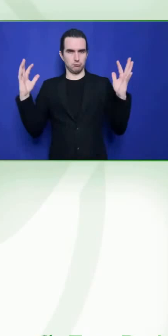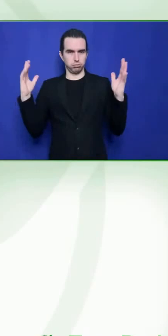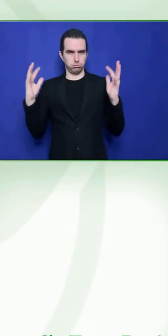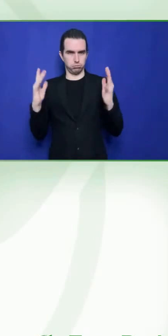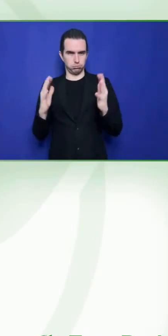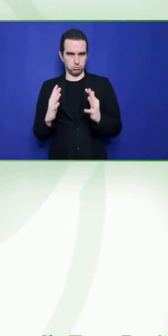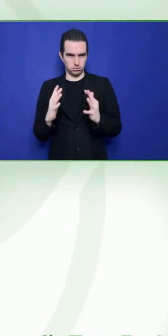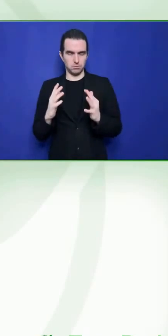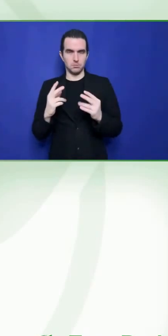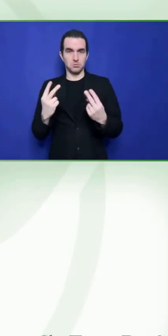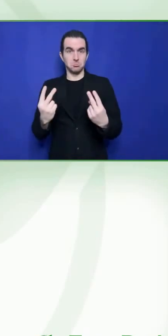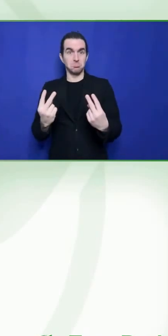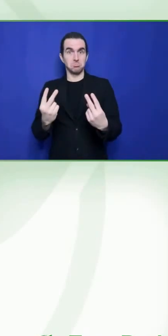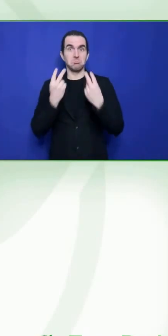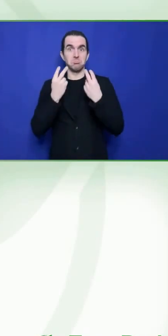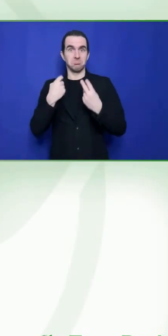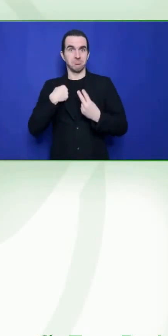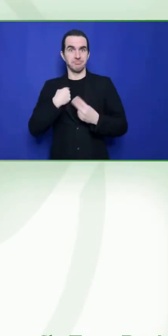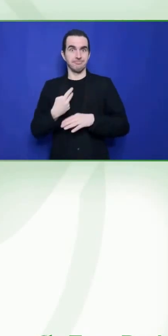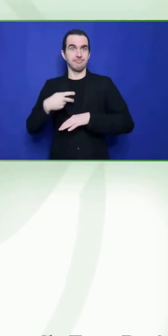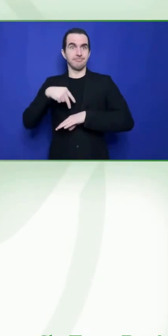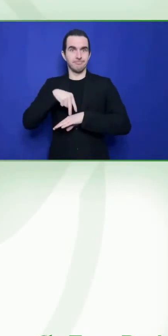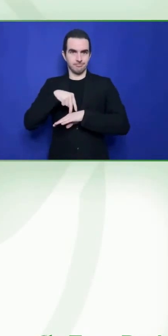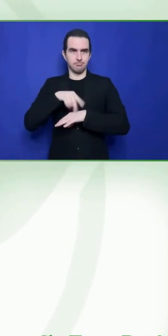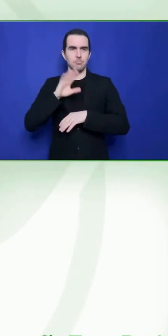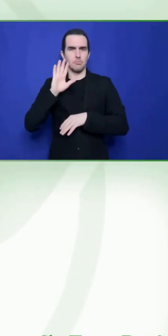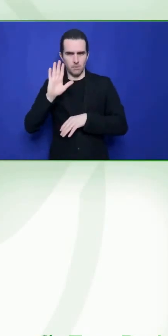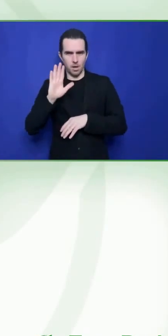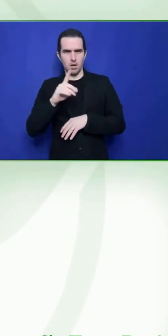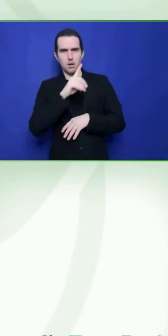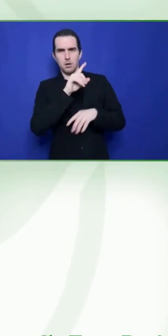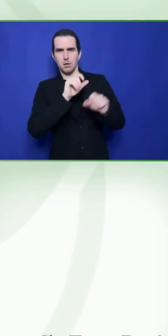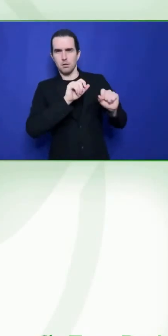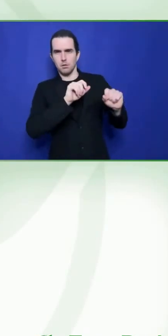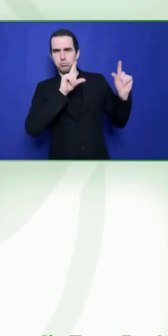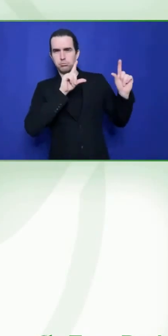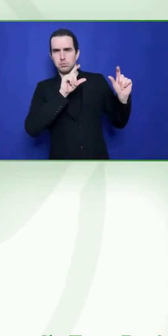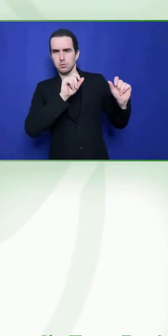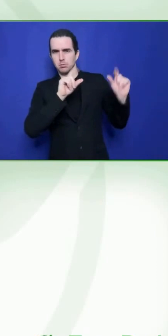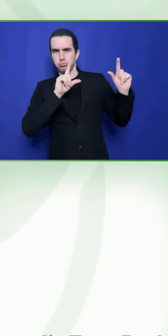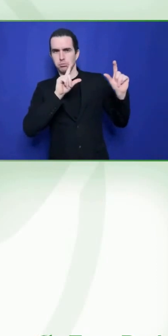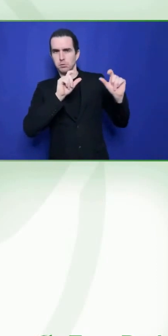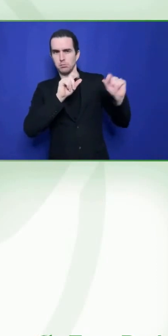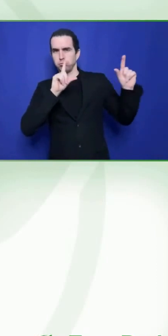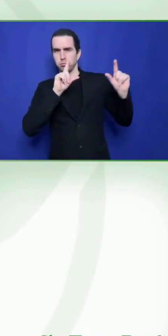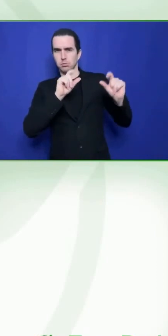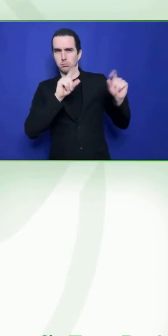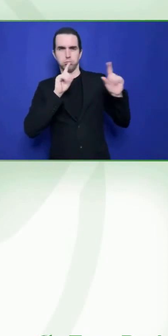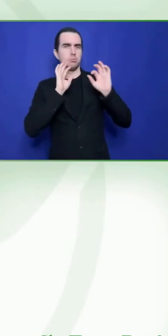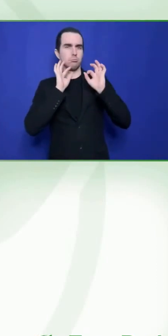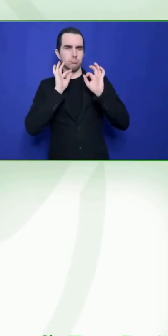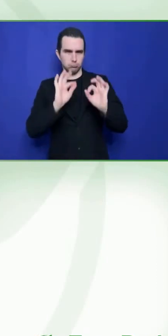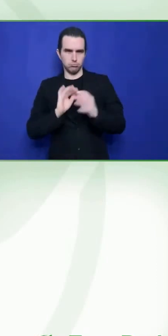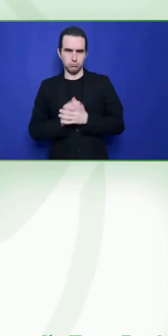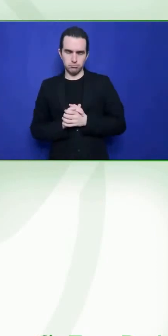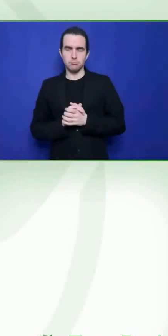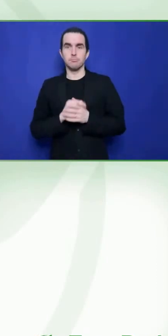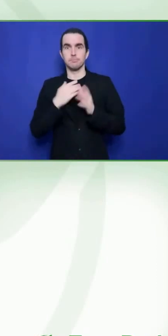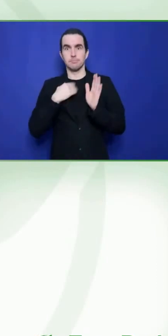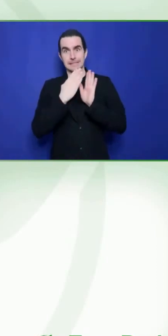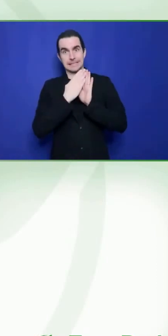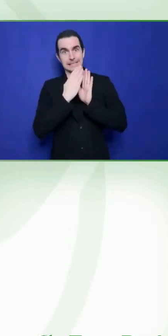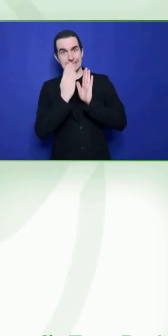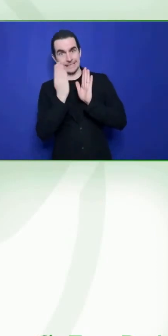under the session titled Cities and the Countdown to Zero. What do we mean by zero?